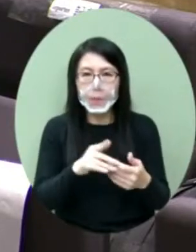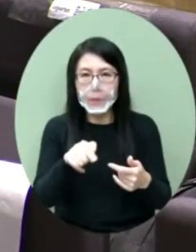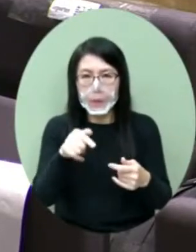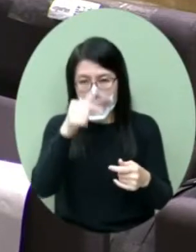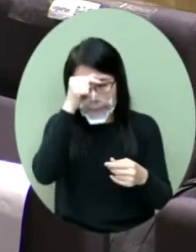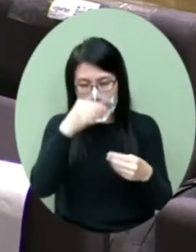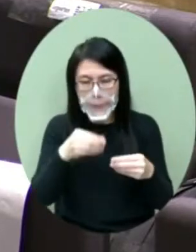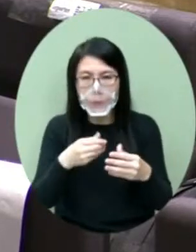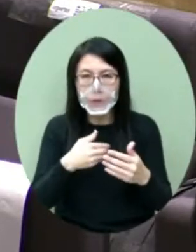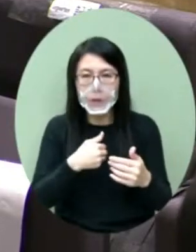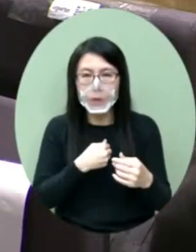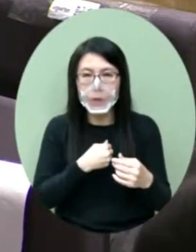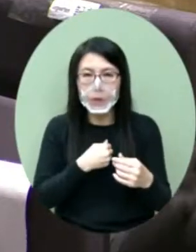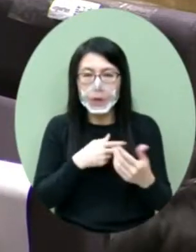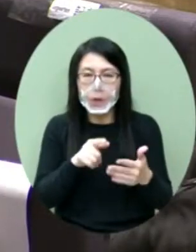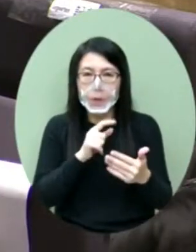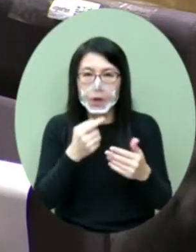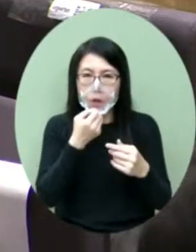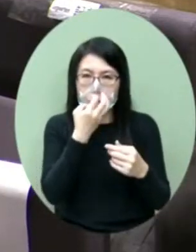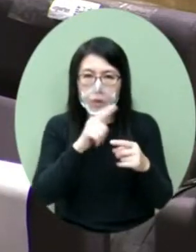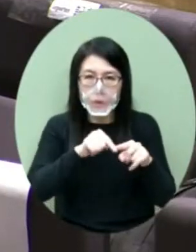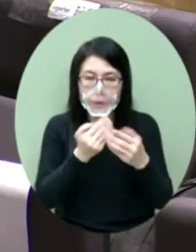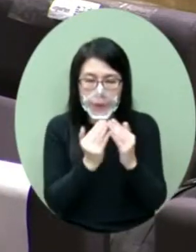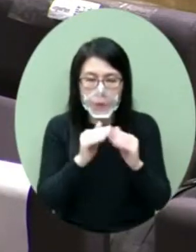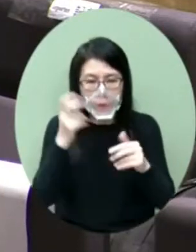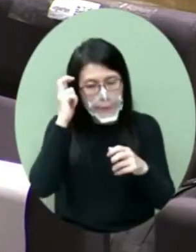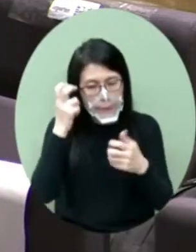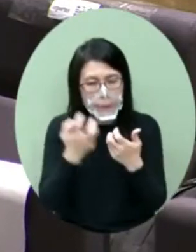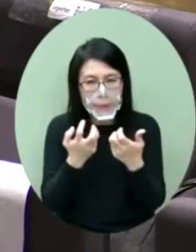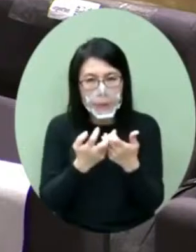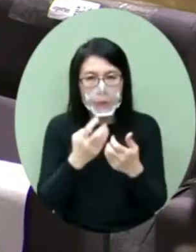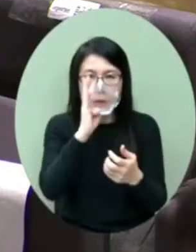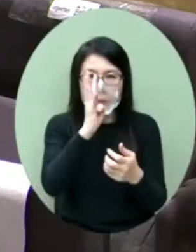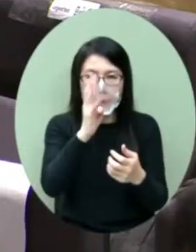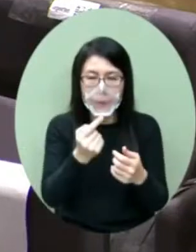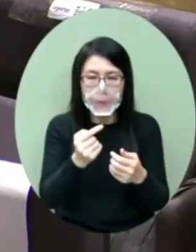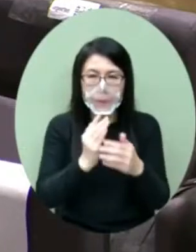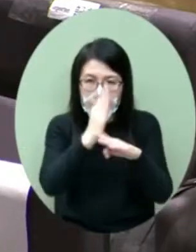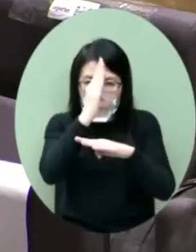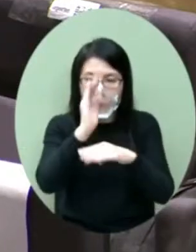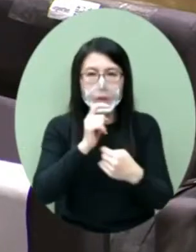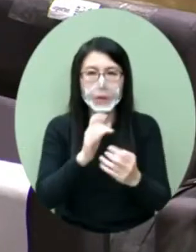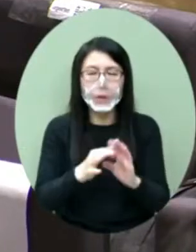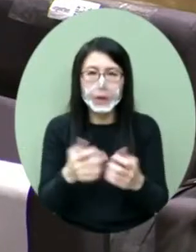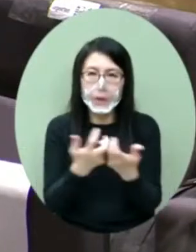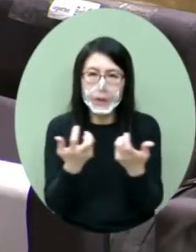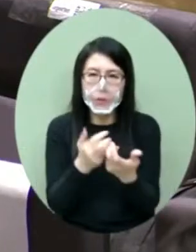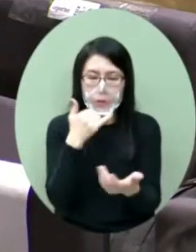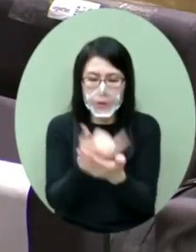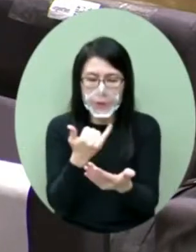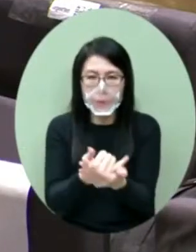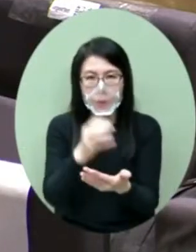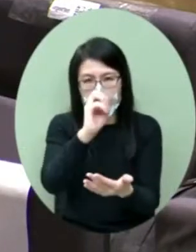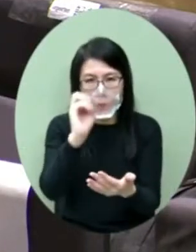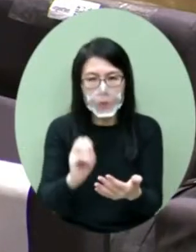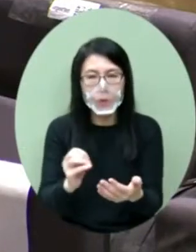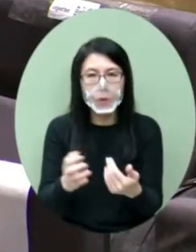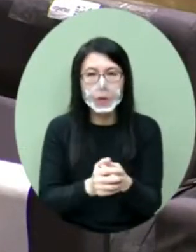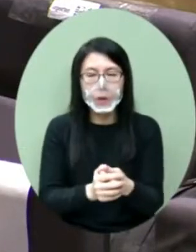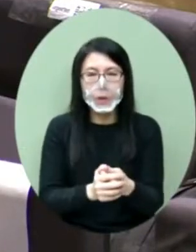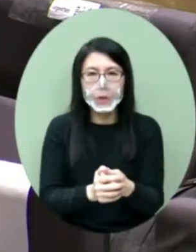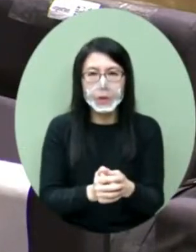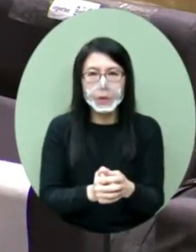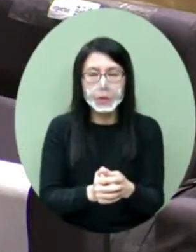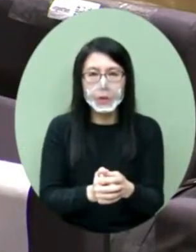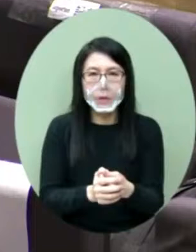to Professor Ivan Hung, according to the HKU projection, there will be over 4 million cases infected. We should use that to